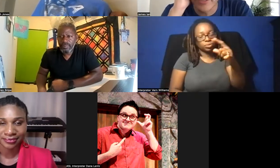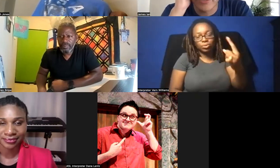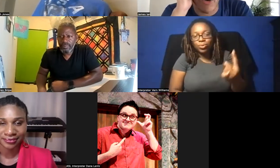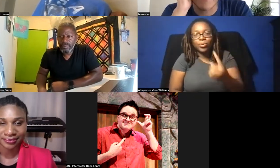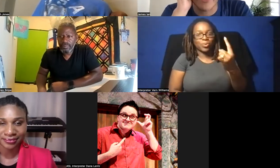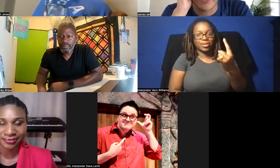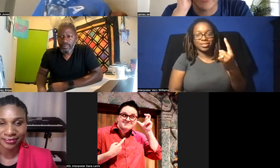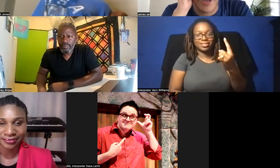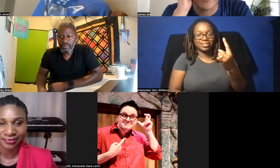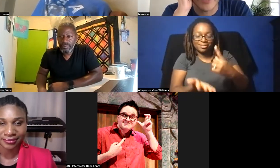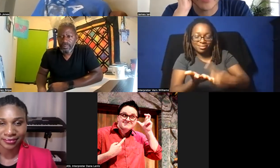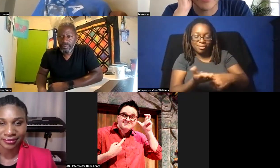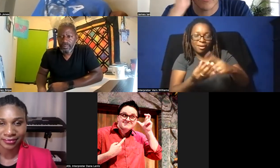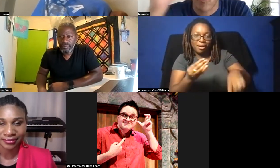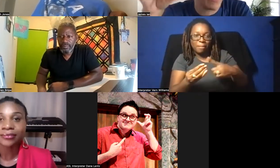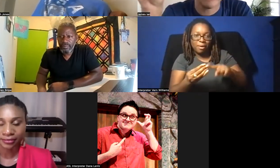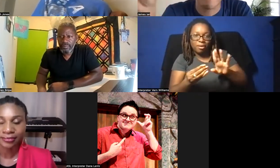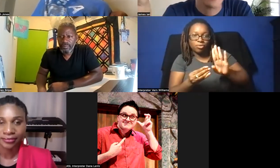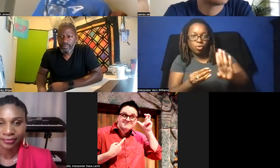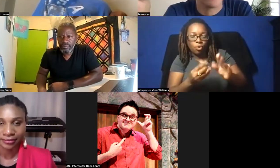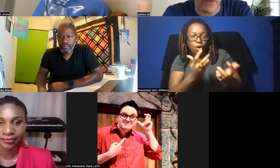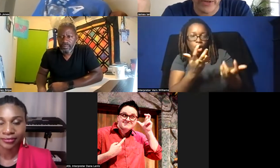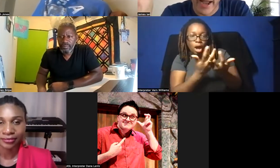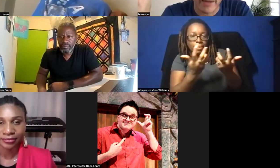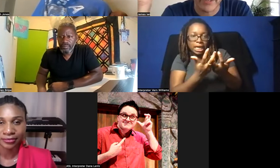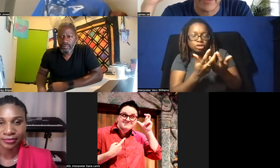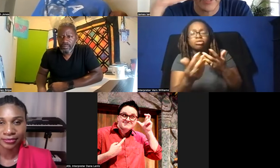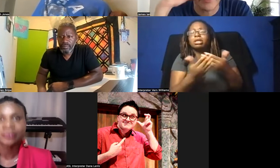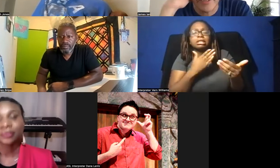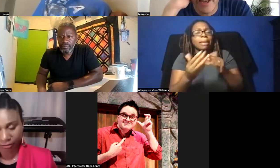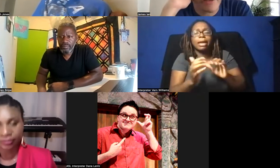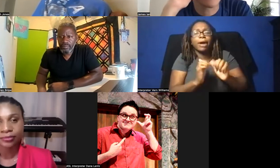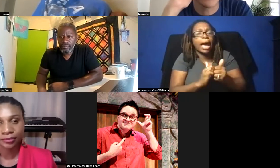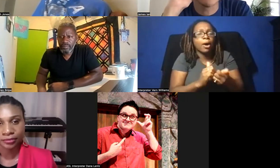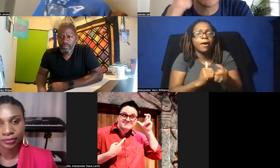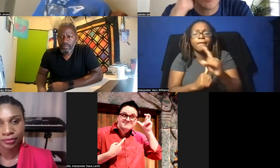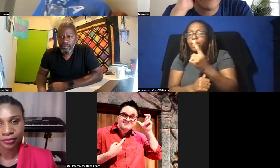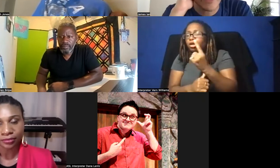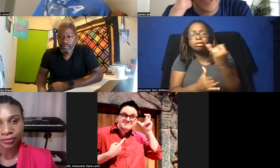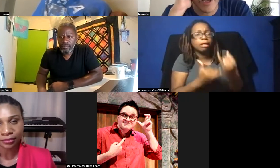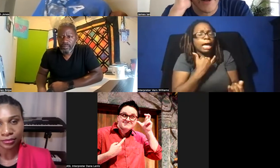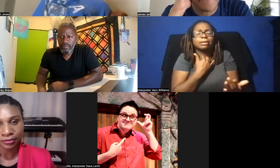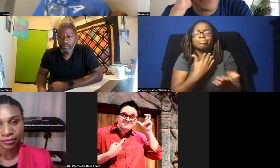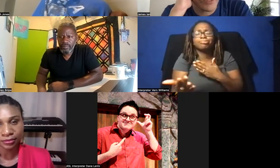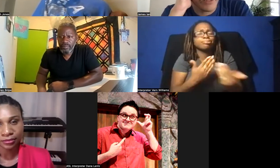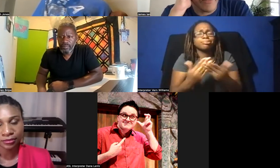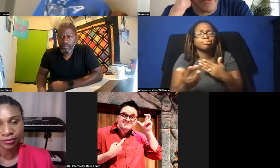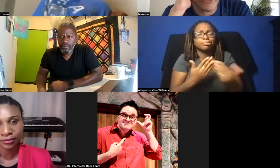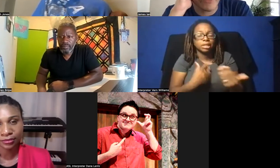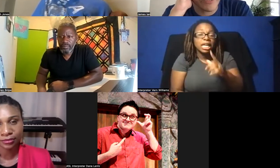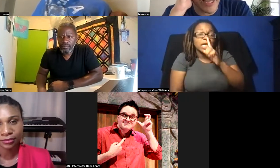always talk about your accommodations, no matter what order that comes in, because there's a real safety